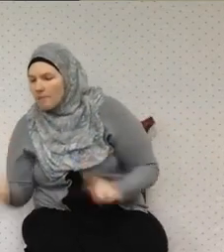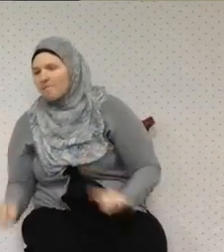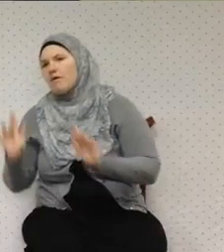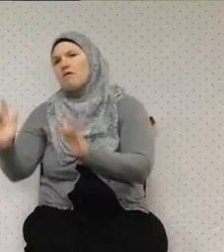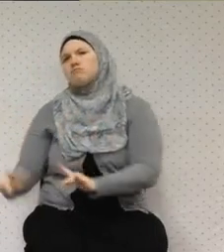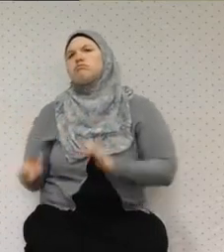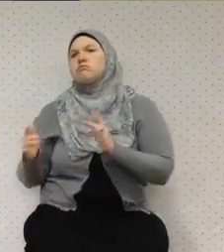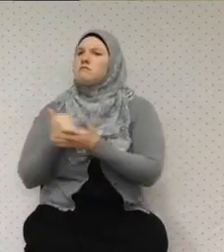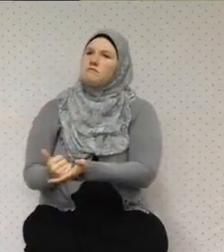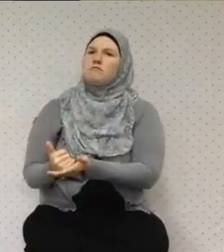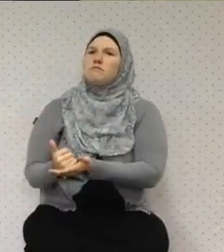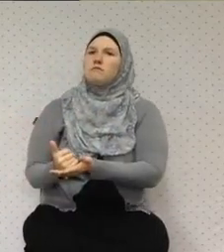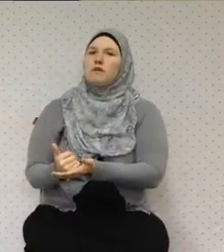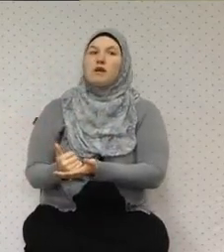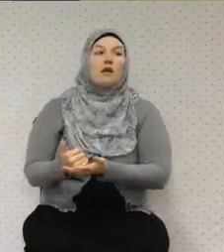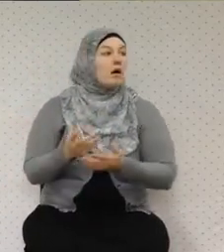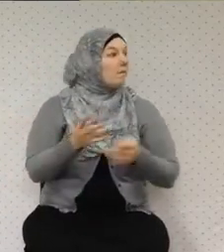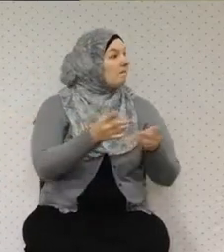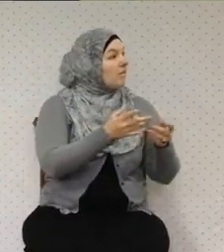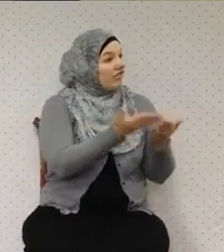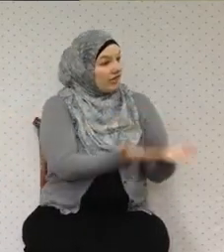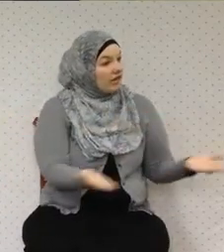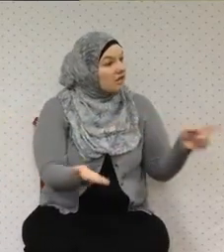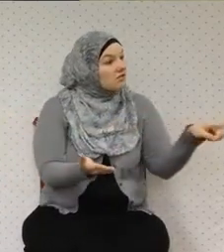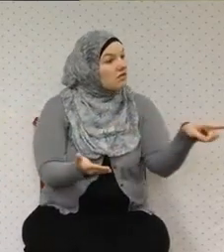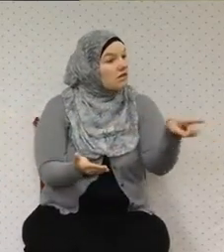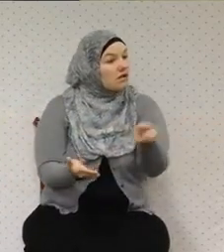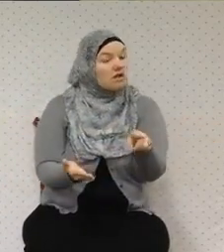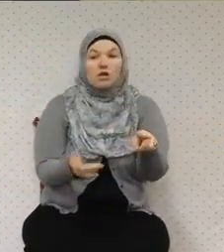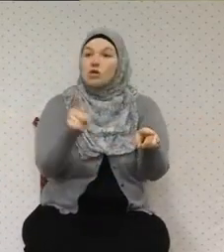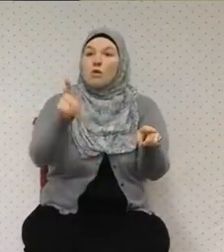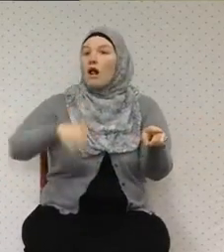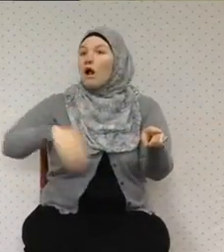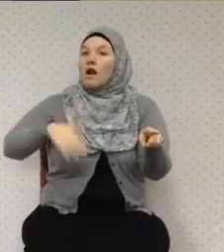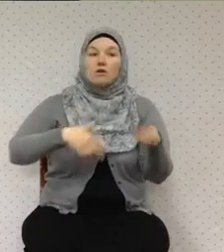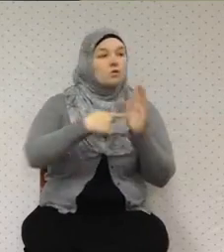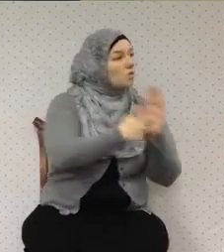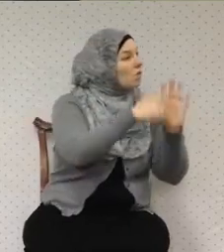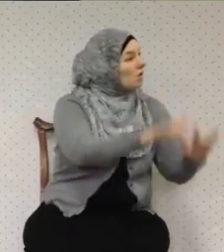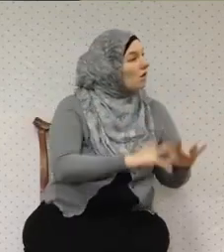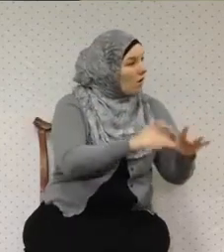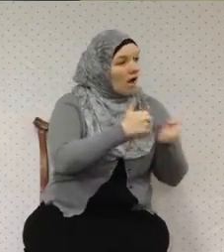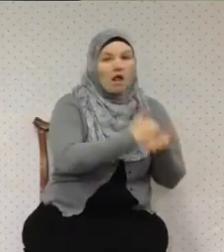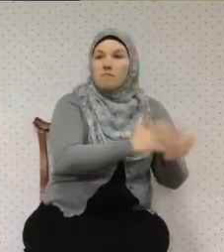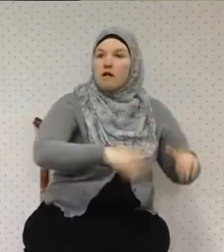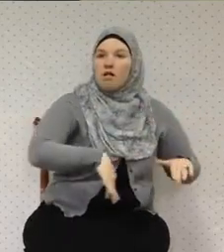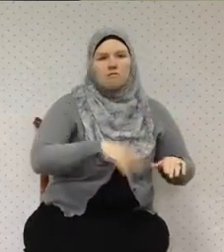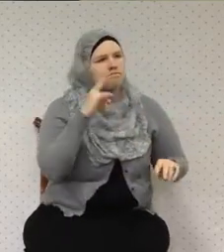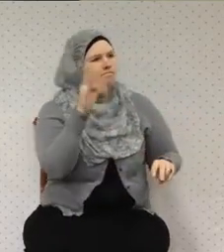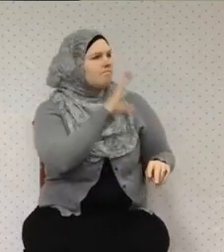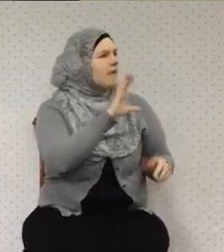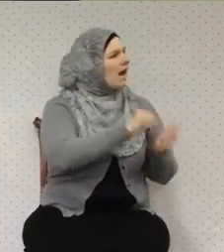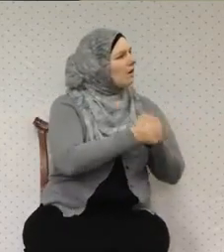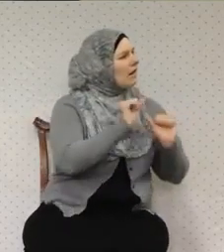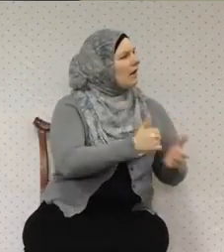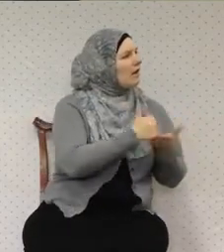are and to look for places that you are not, to give mercy also to others who are deprived.